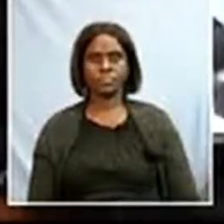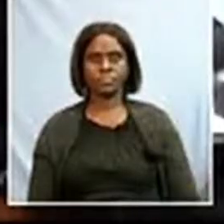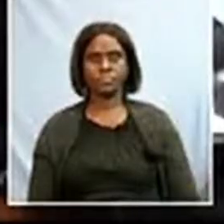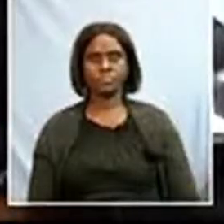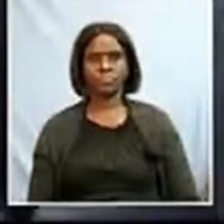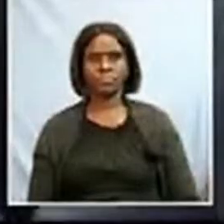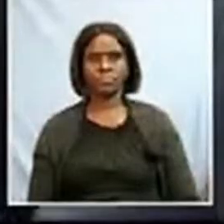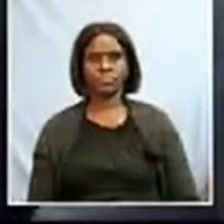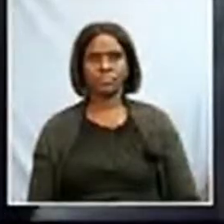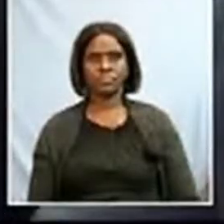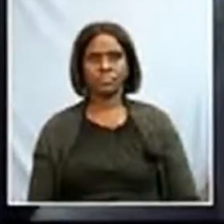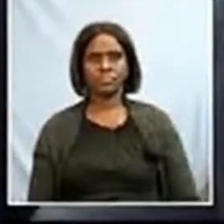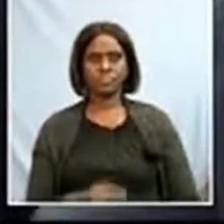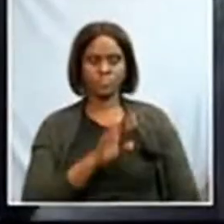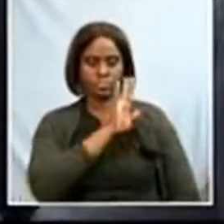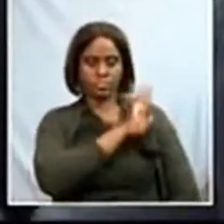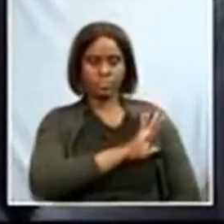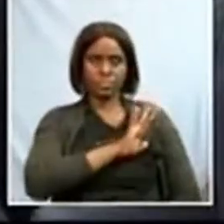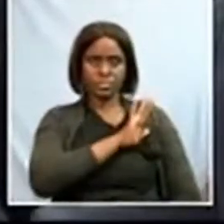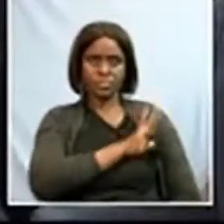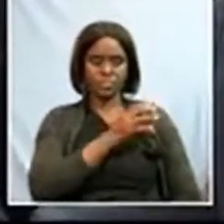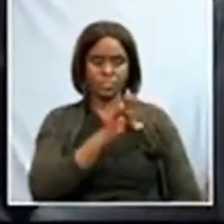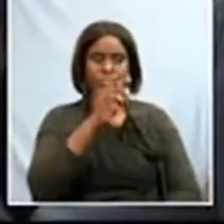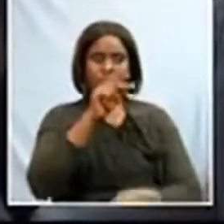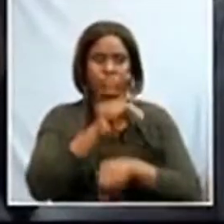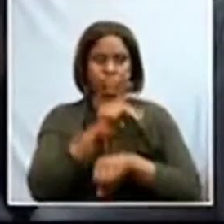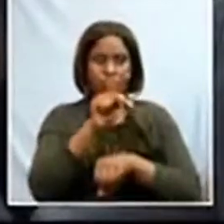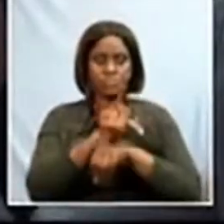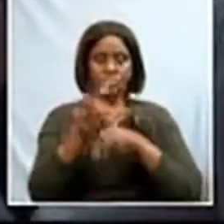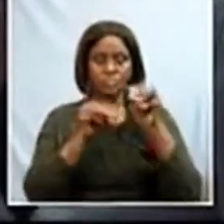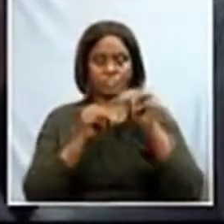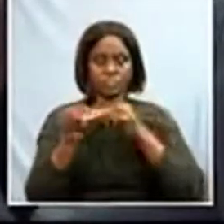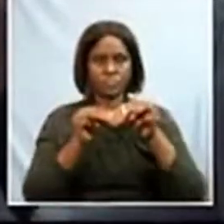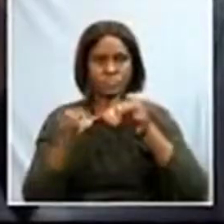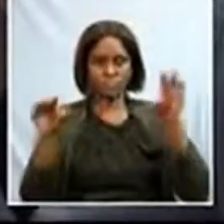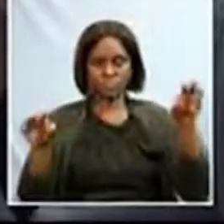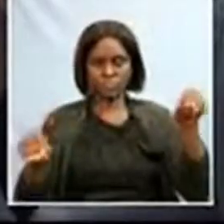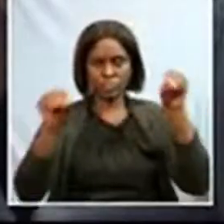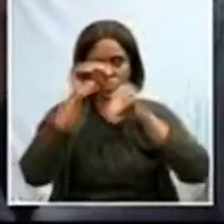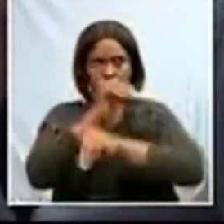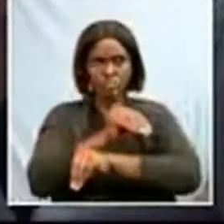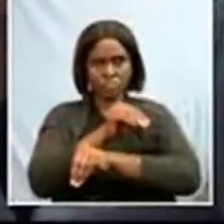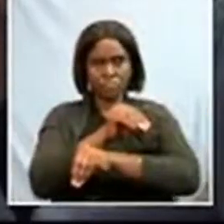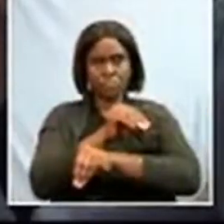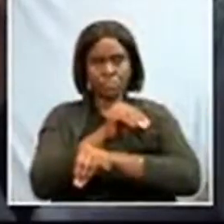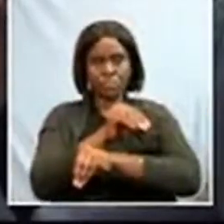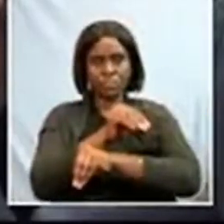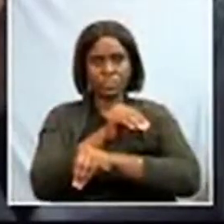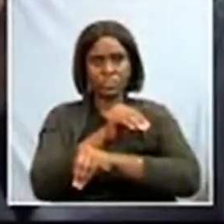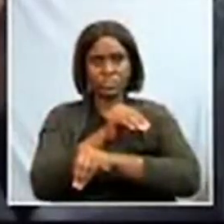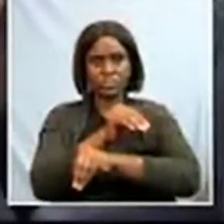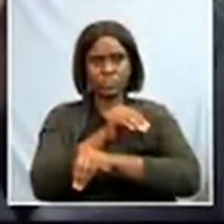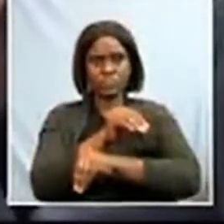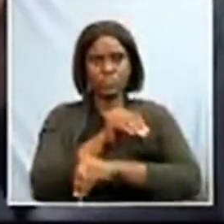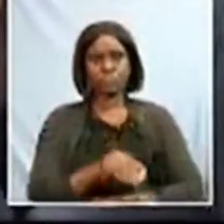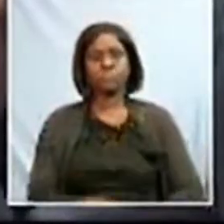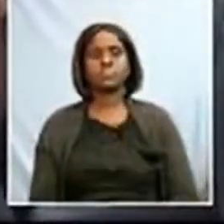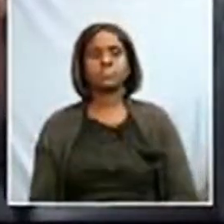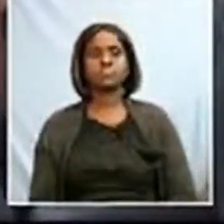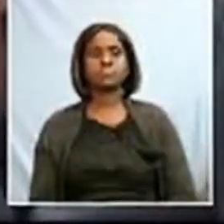This habit in terms of project management, where you can swap the seats now. This and kindly turn off the